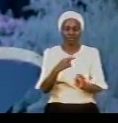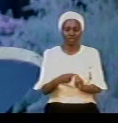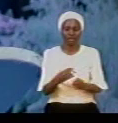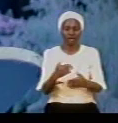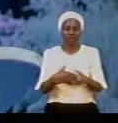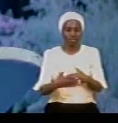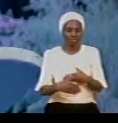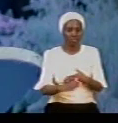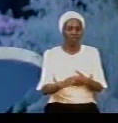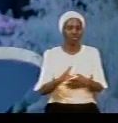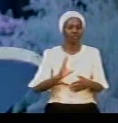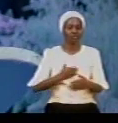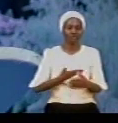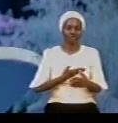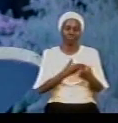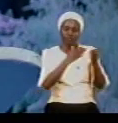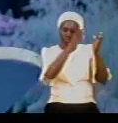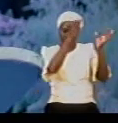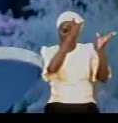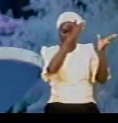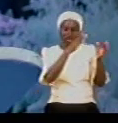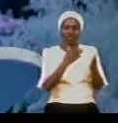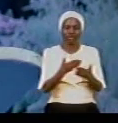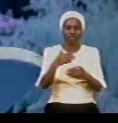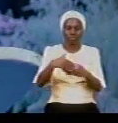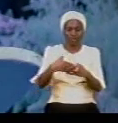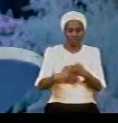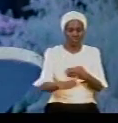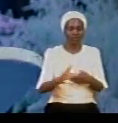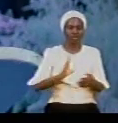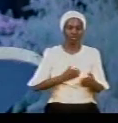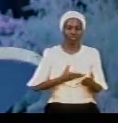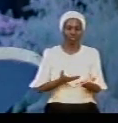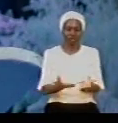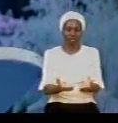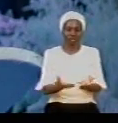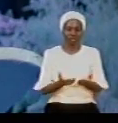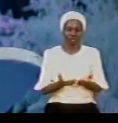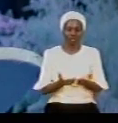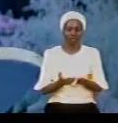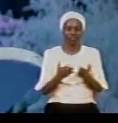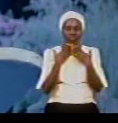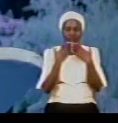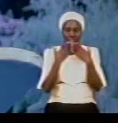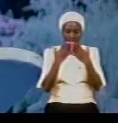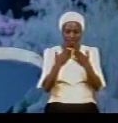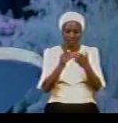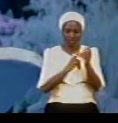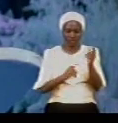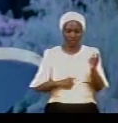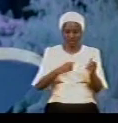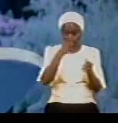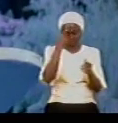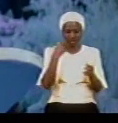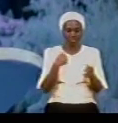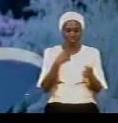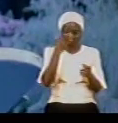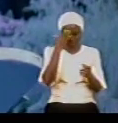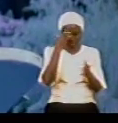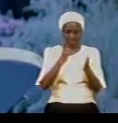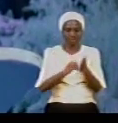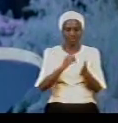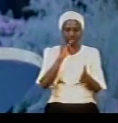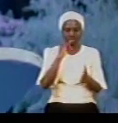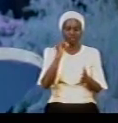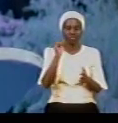desire. Thank you, Lord, because you know it is so. In Jesus' name,